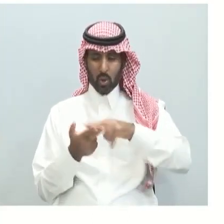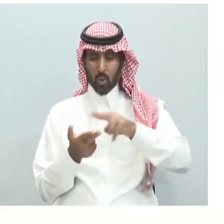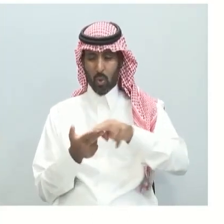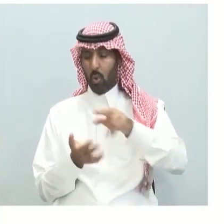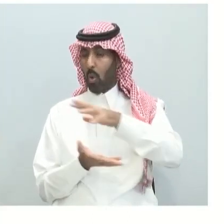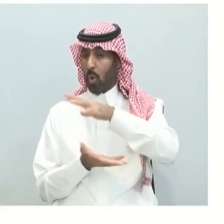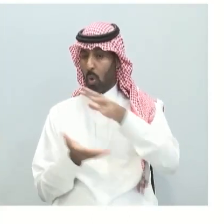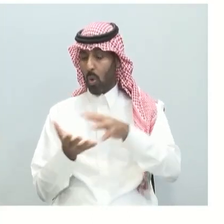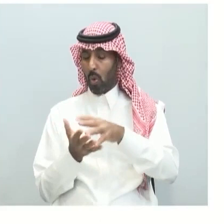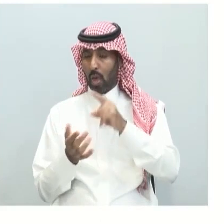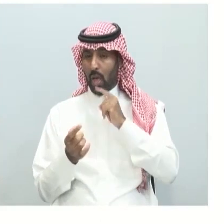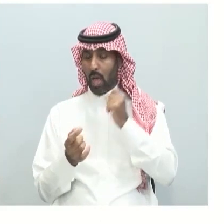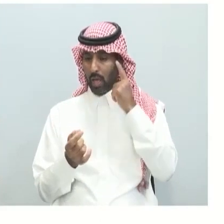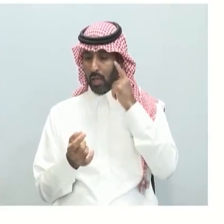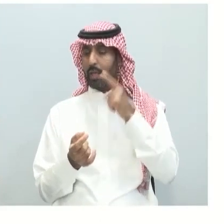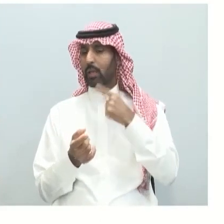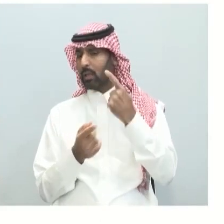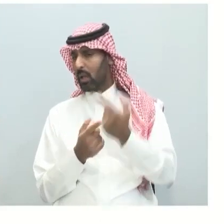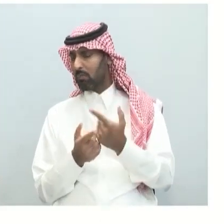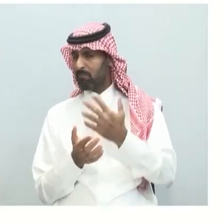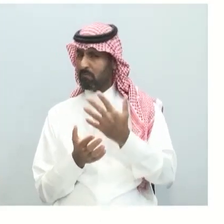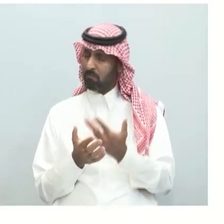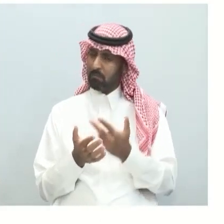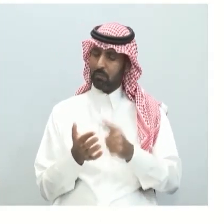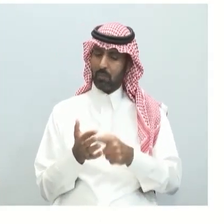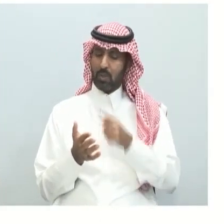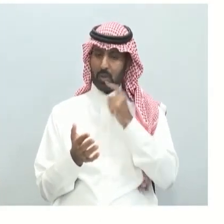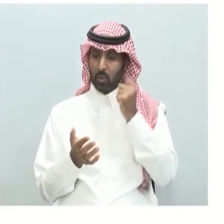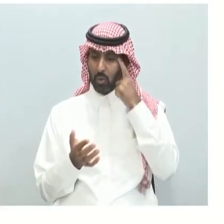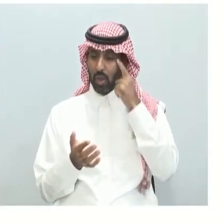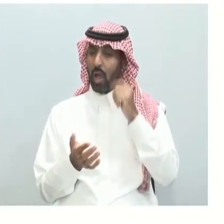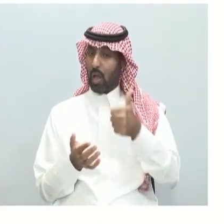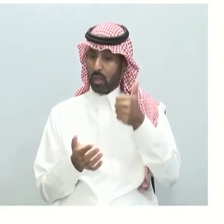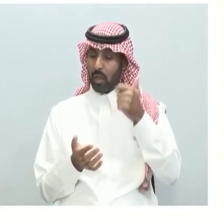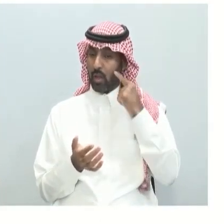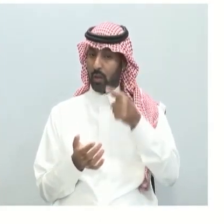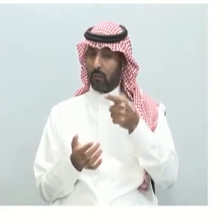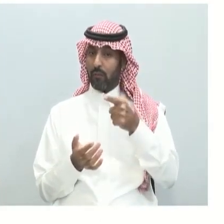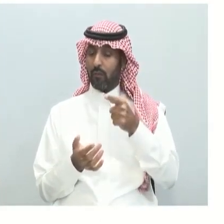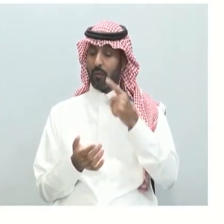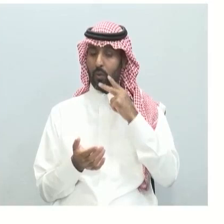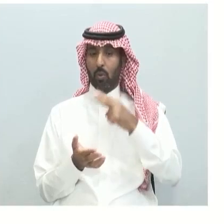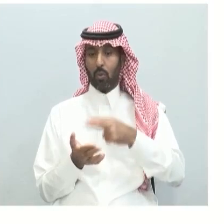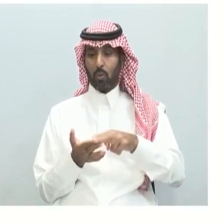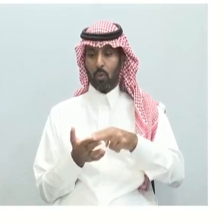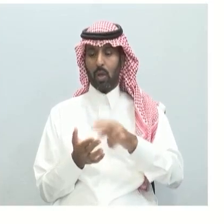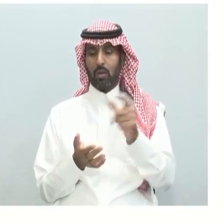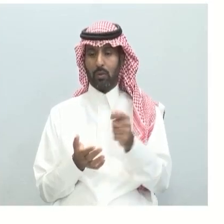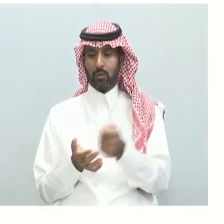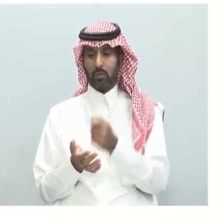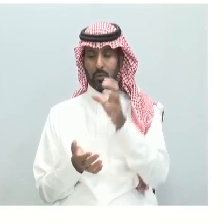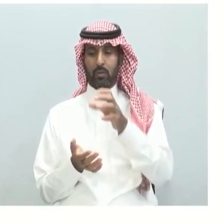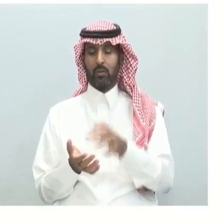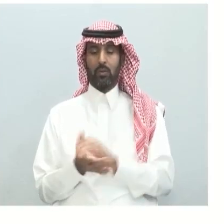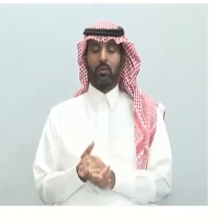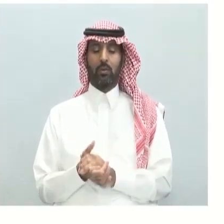I suggest that it would be a good idea if one solution is, and so on. So if you want to